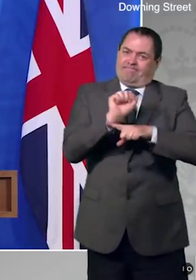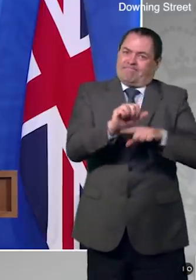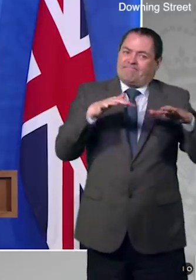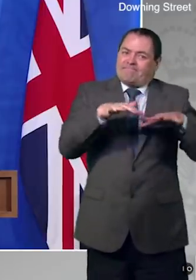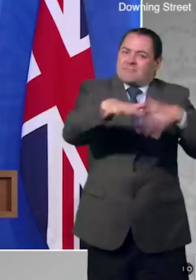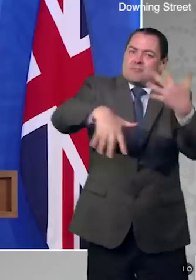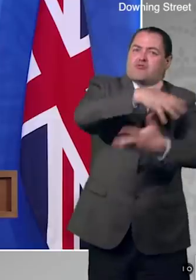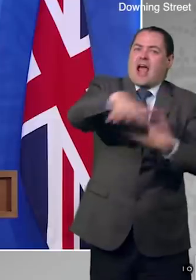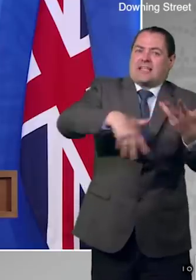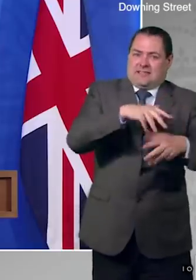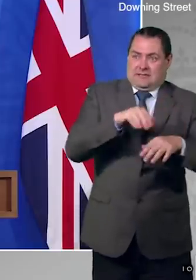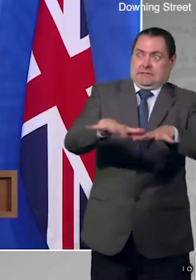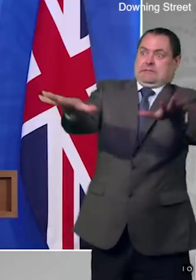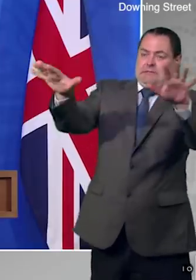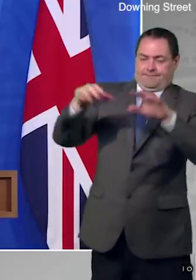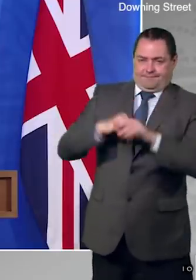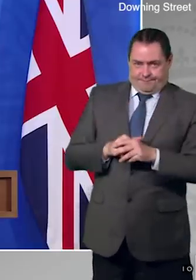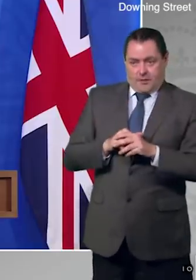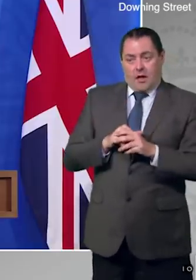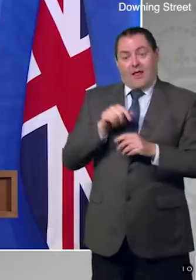NHS that extra time,